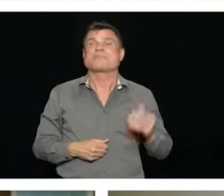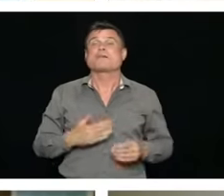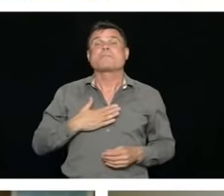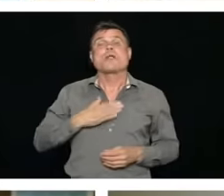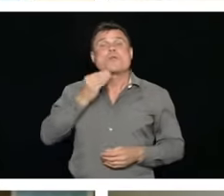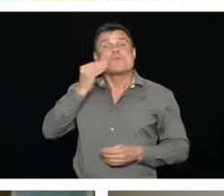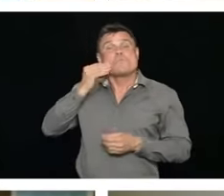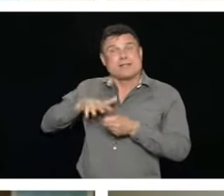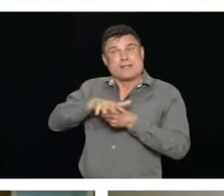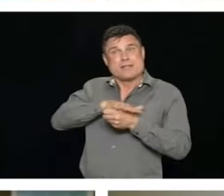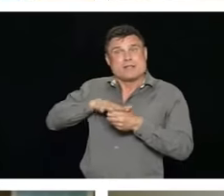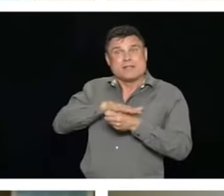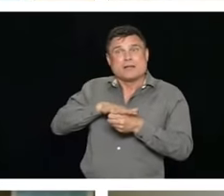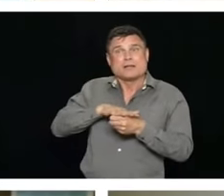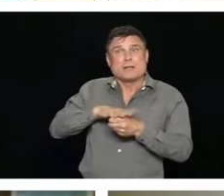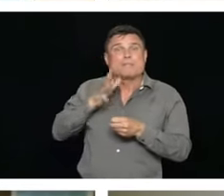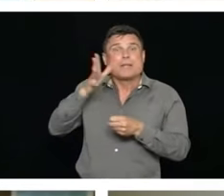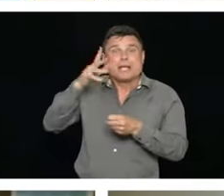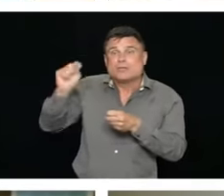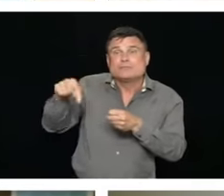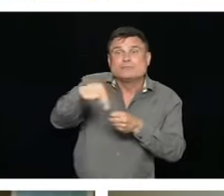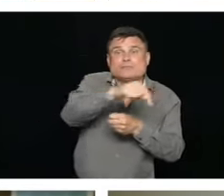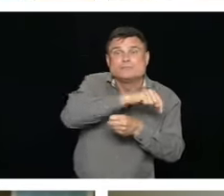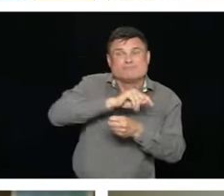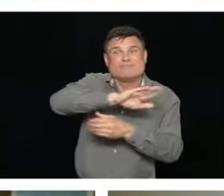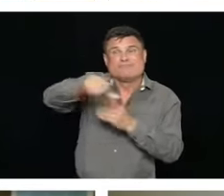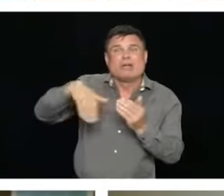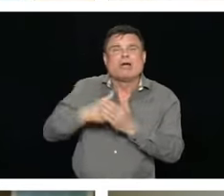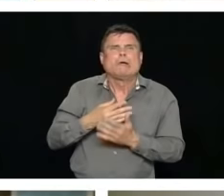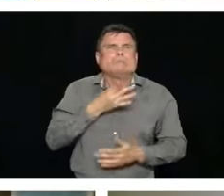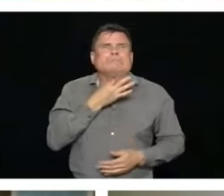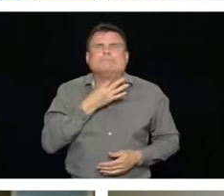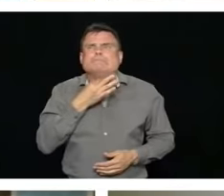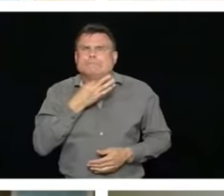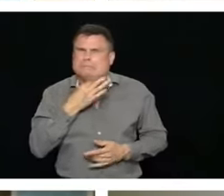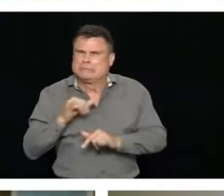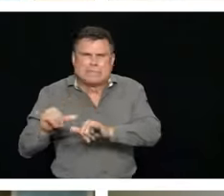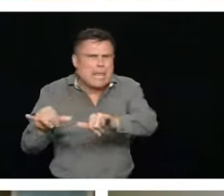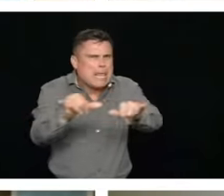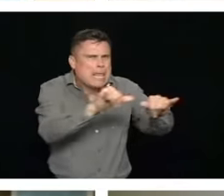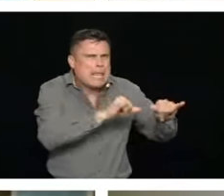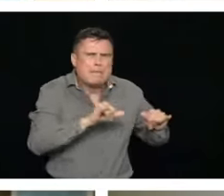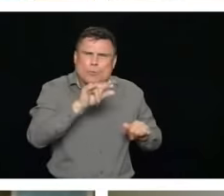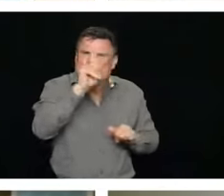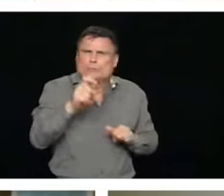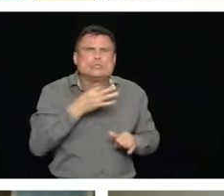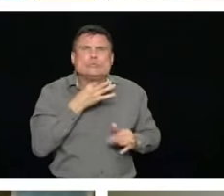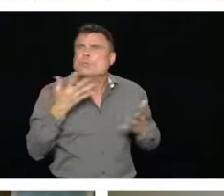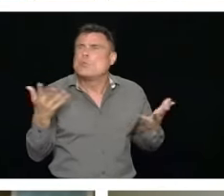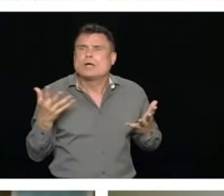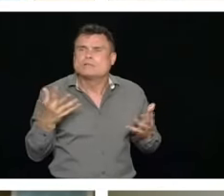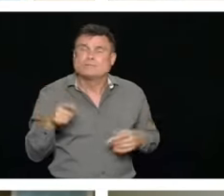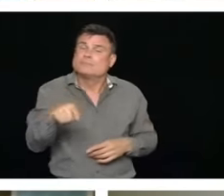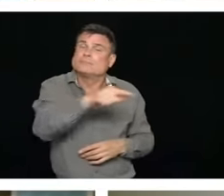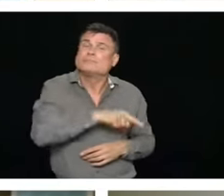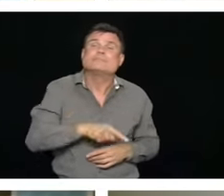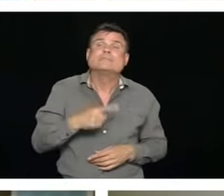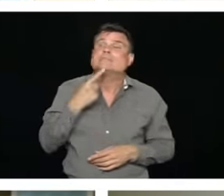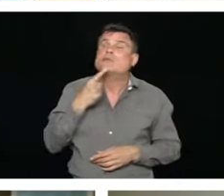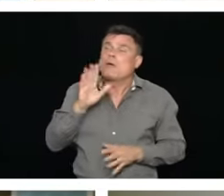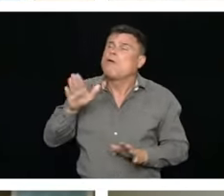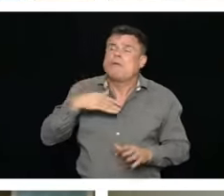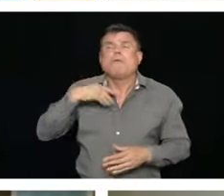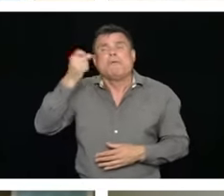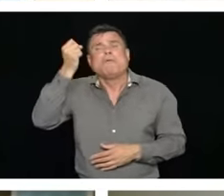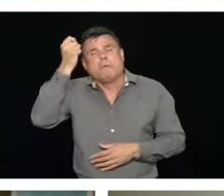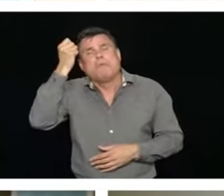me wants to know. And you know, they all say the same thing, which is, you know, they appreciate that this coming back to school is gradual, that it's going to be that it's